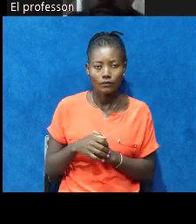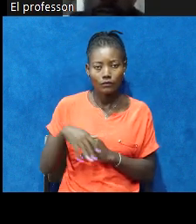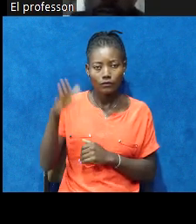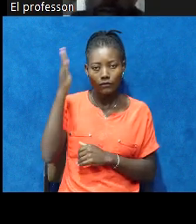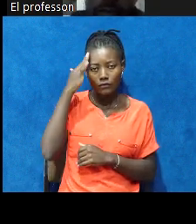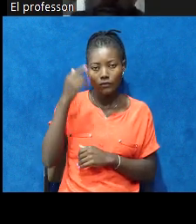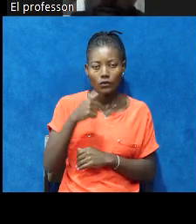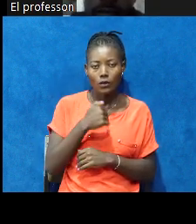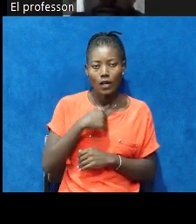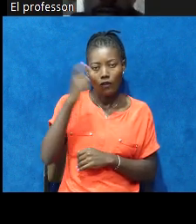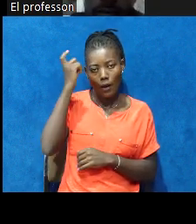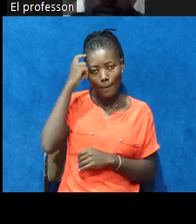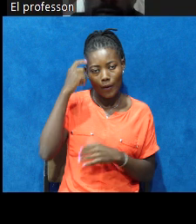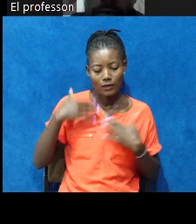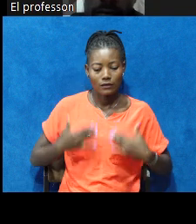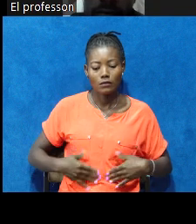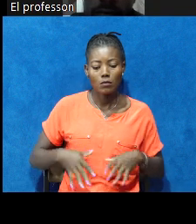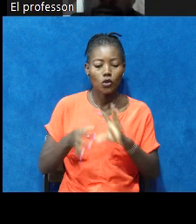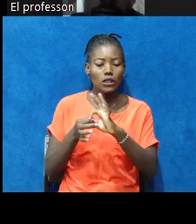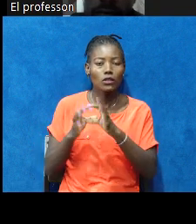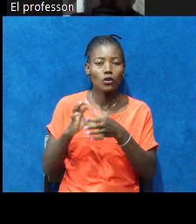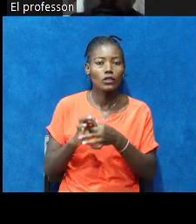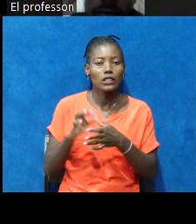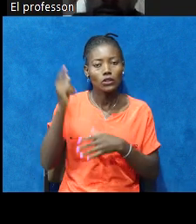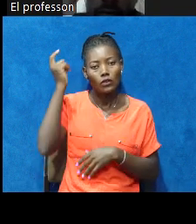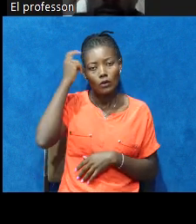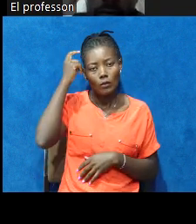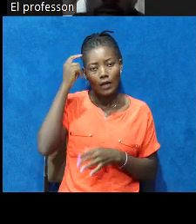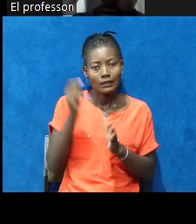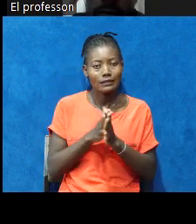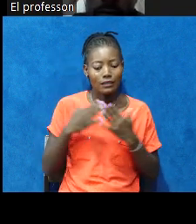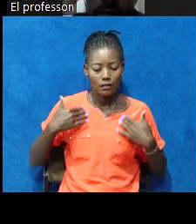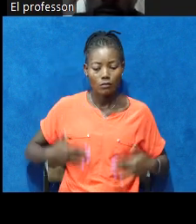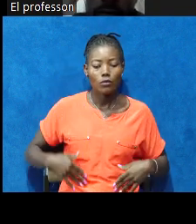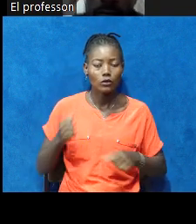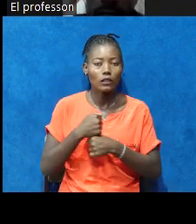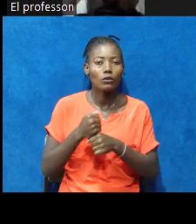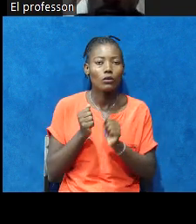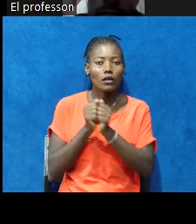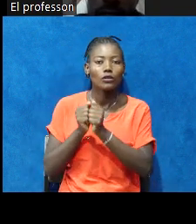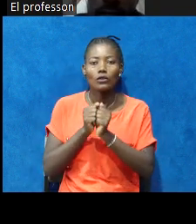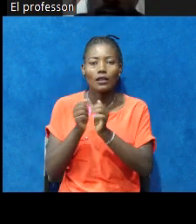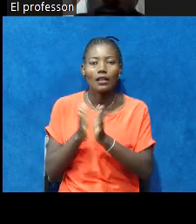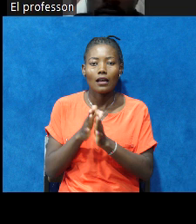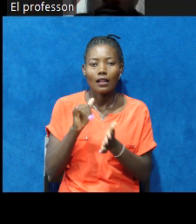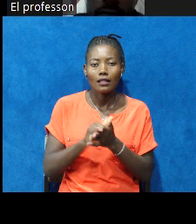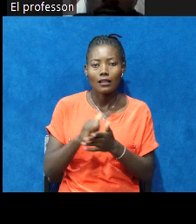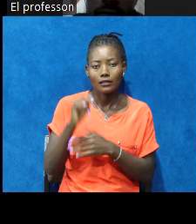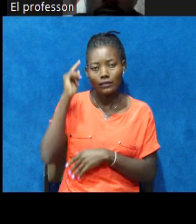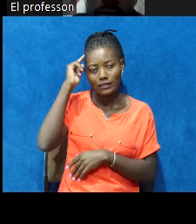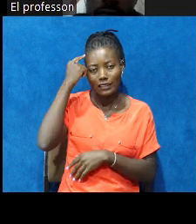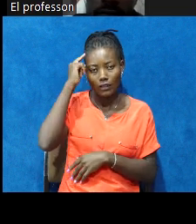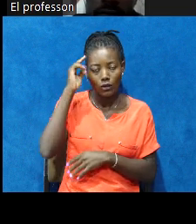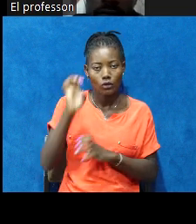you know, there's a mind-body connection. So your mind and body work in hand in hand. So, and that is